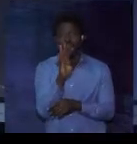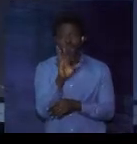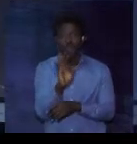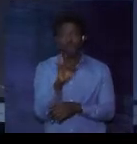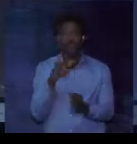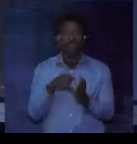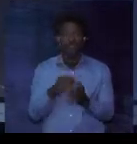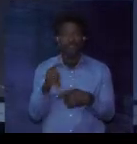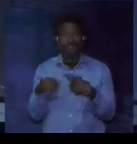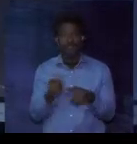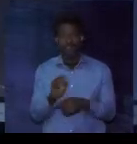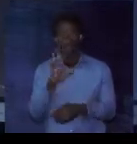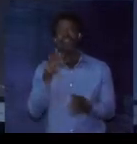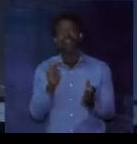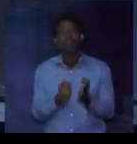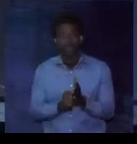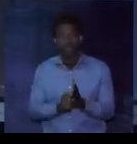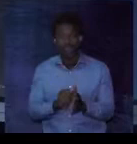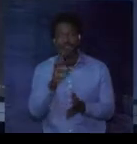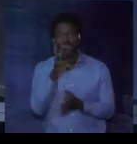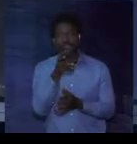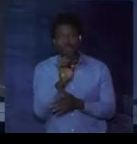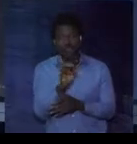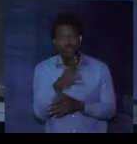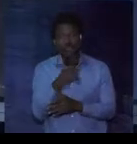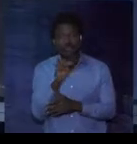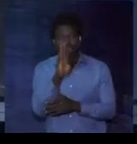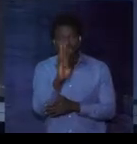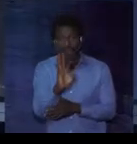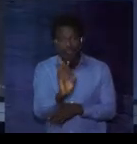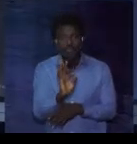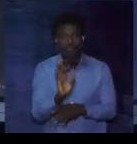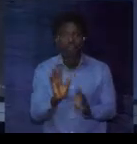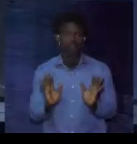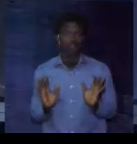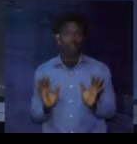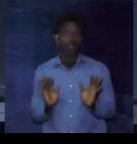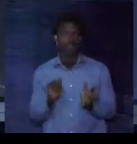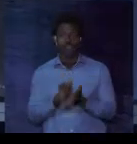say 649. So it goes